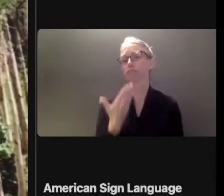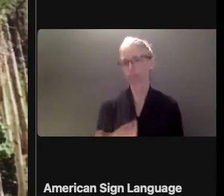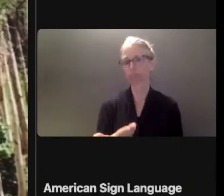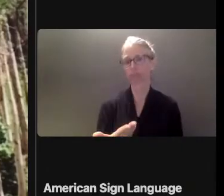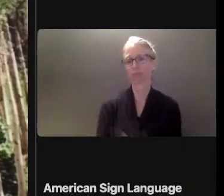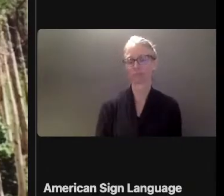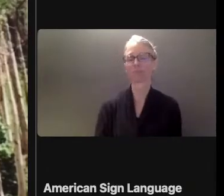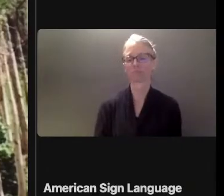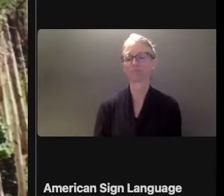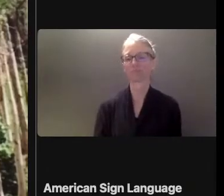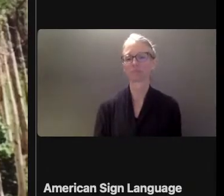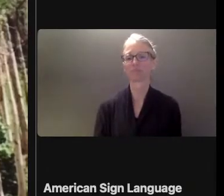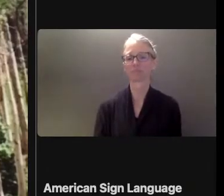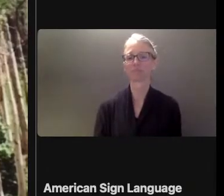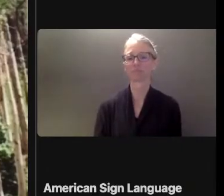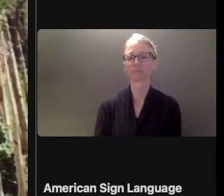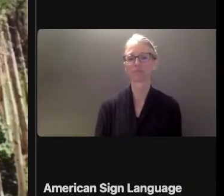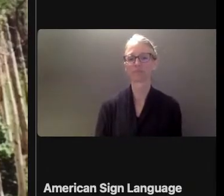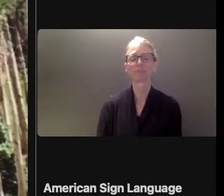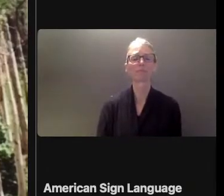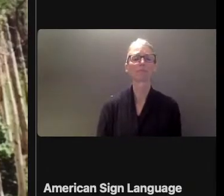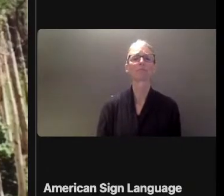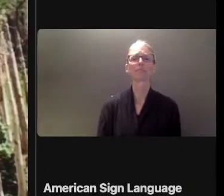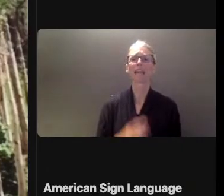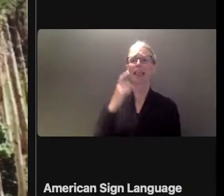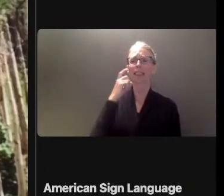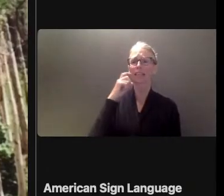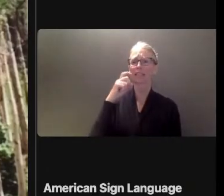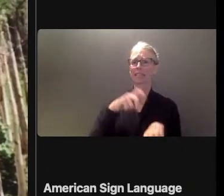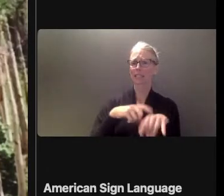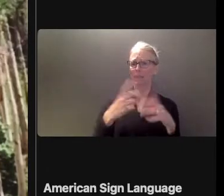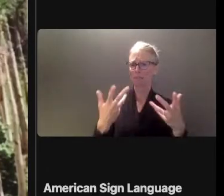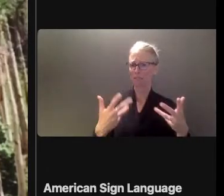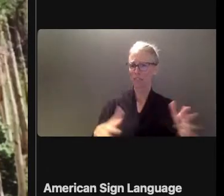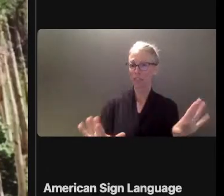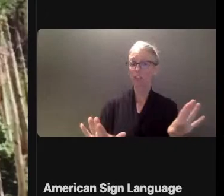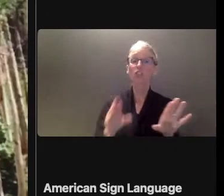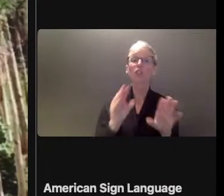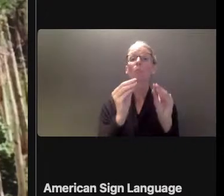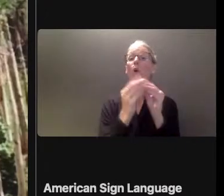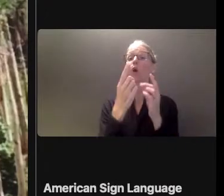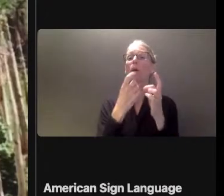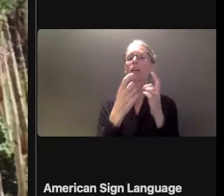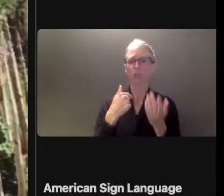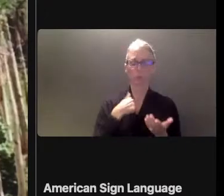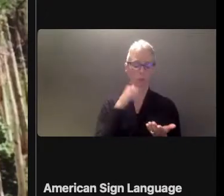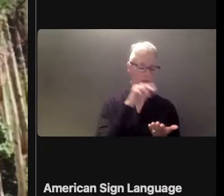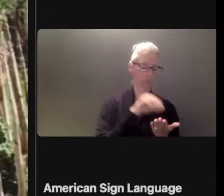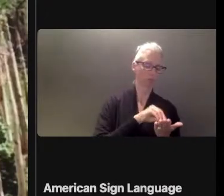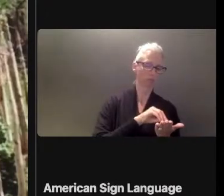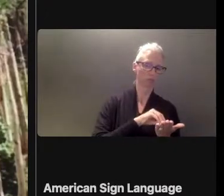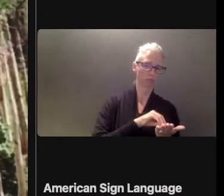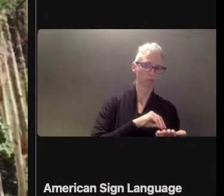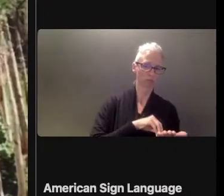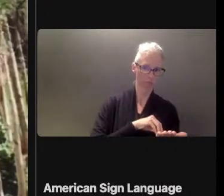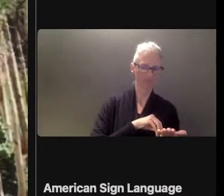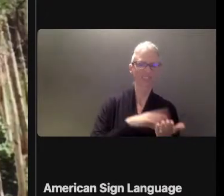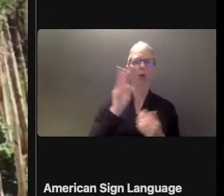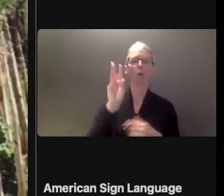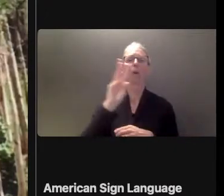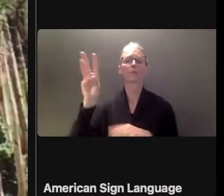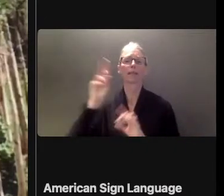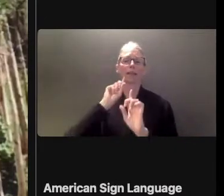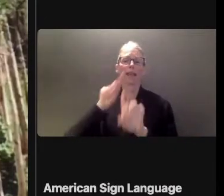All right, so I think that's all we have time for. We can grab any other questions that are coming up and we can address those on our